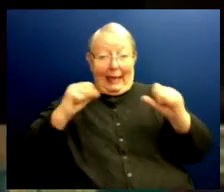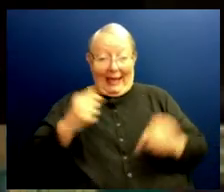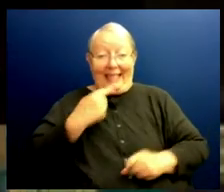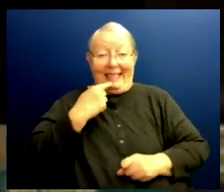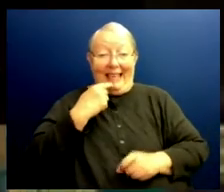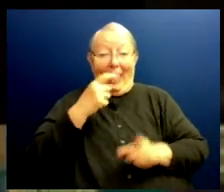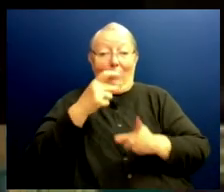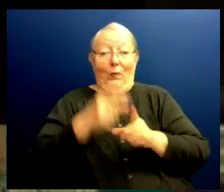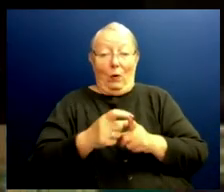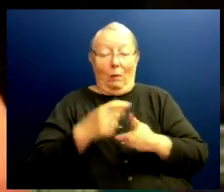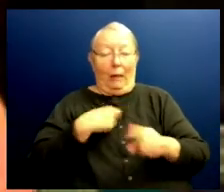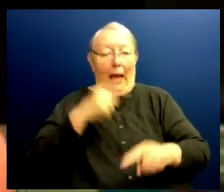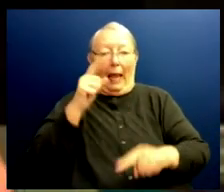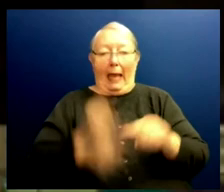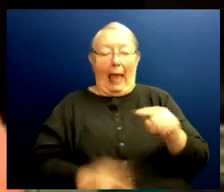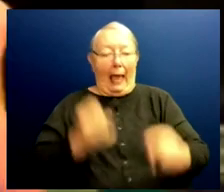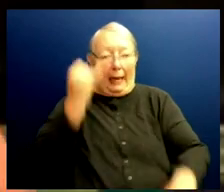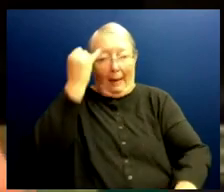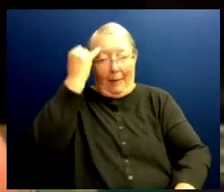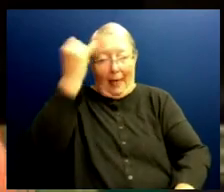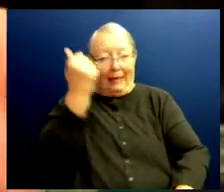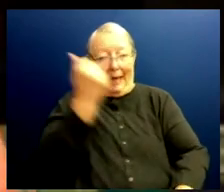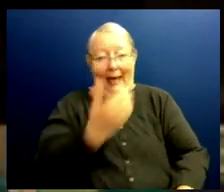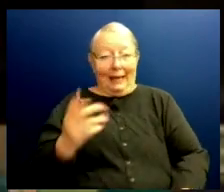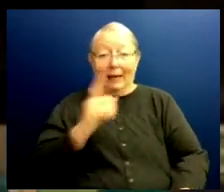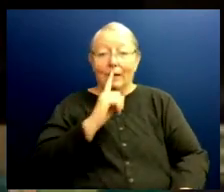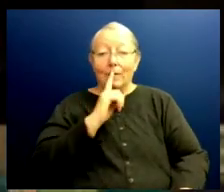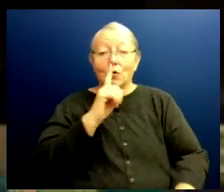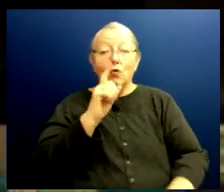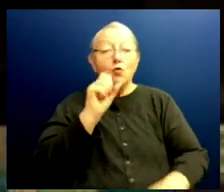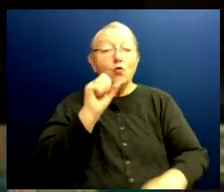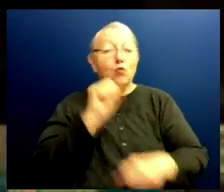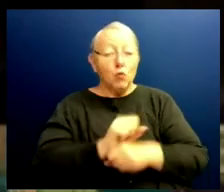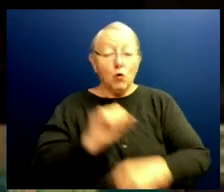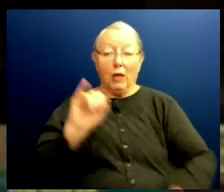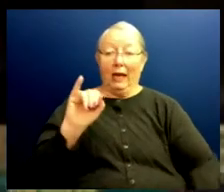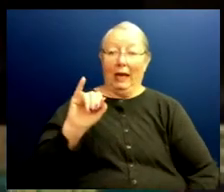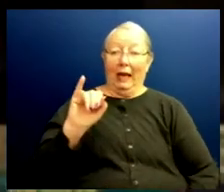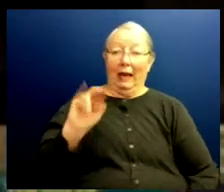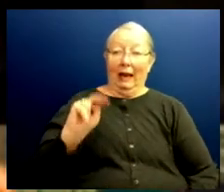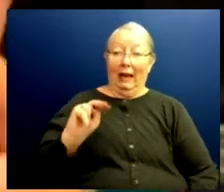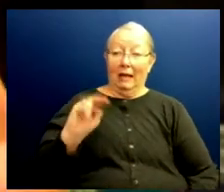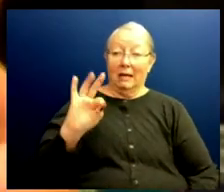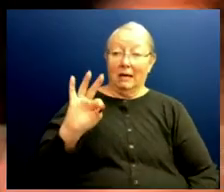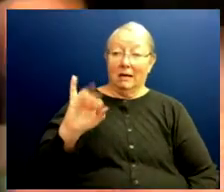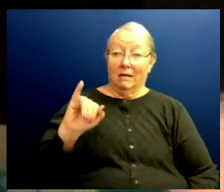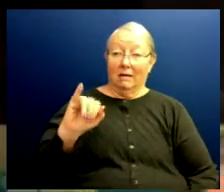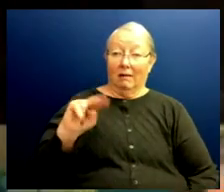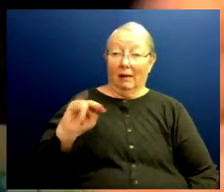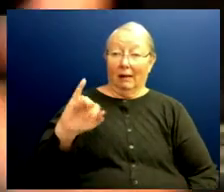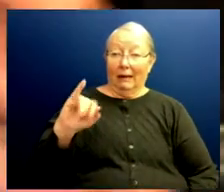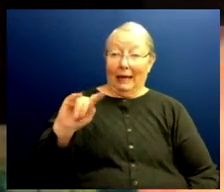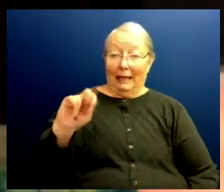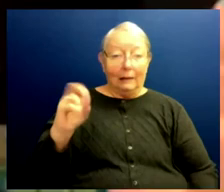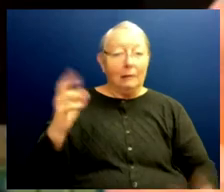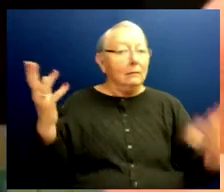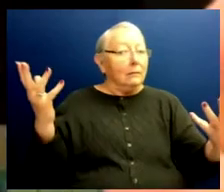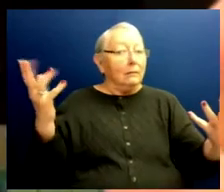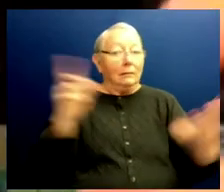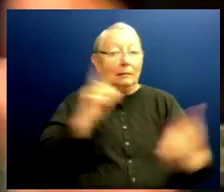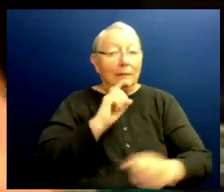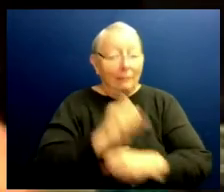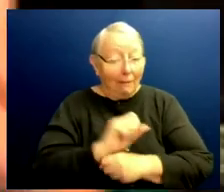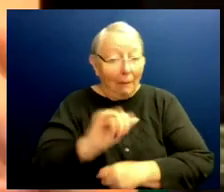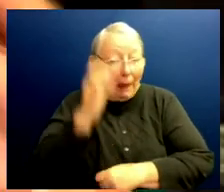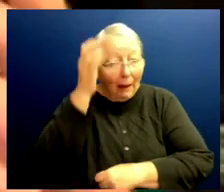I cannot conceive of anything that is truly infinite. But the point is, you deal with